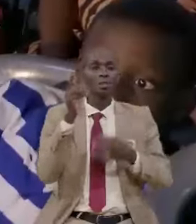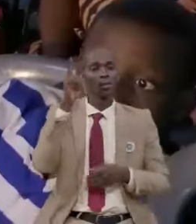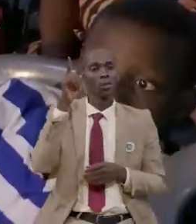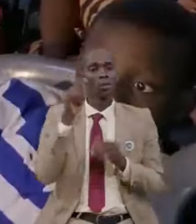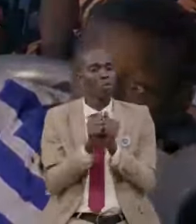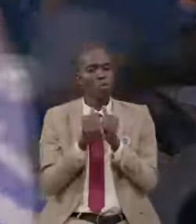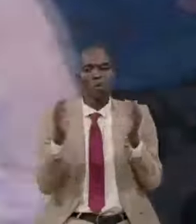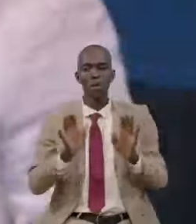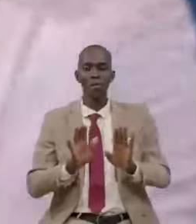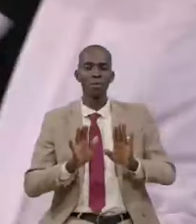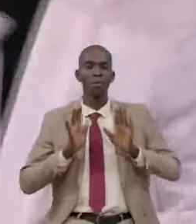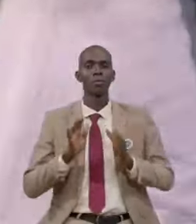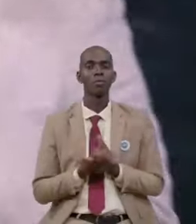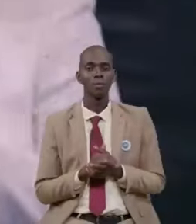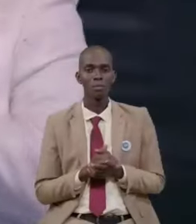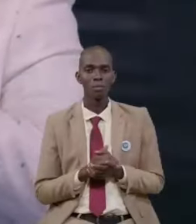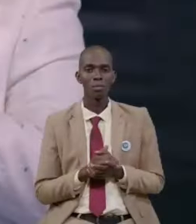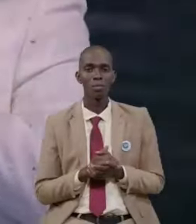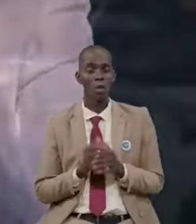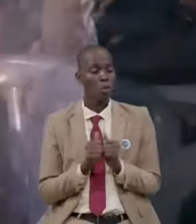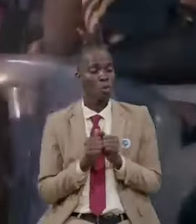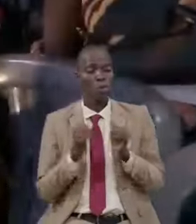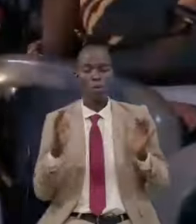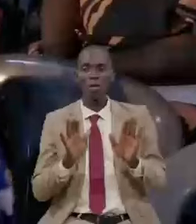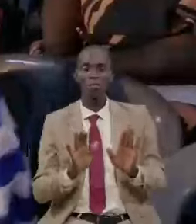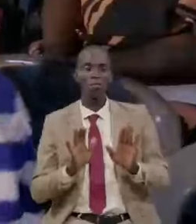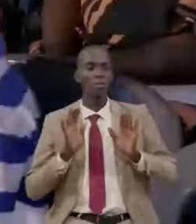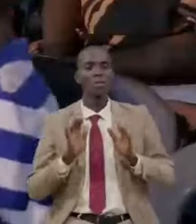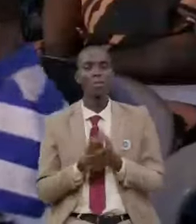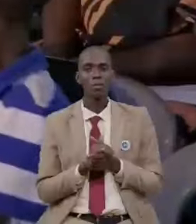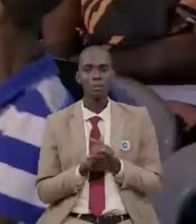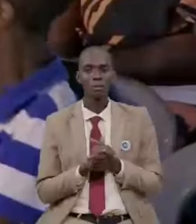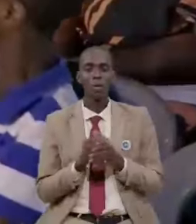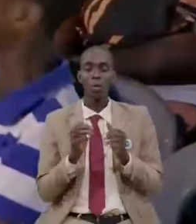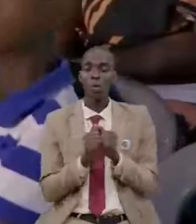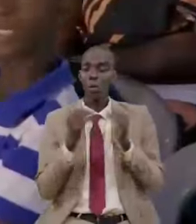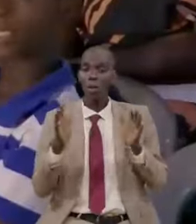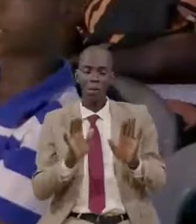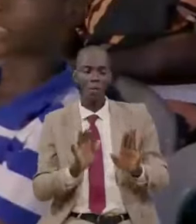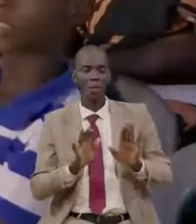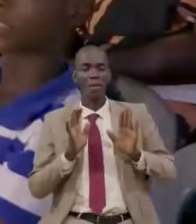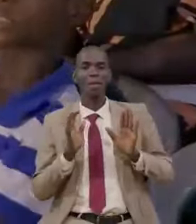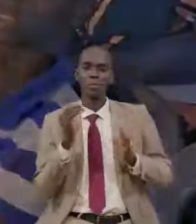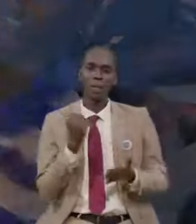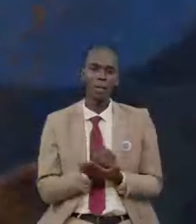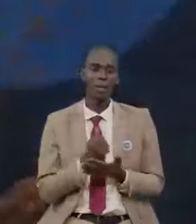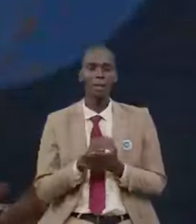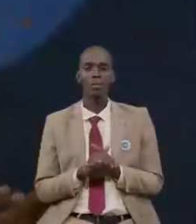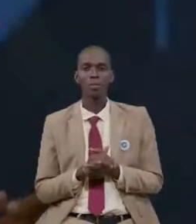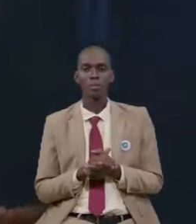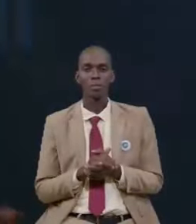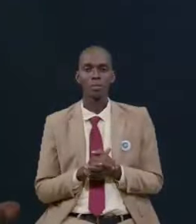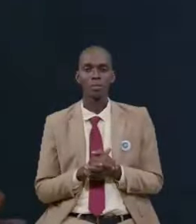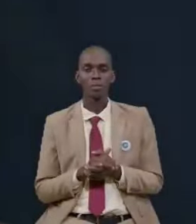fear. Without fear. Without fear. You know, there